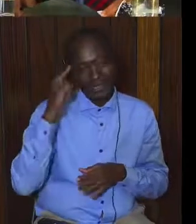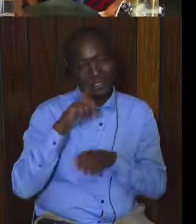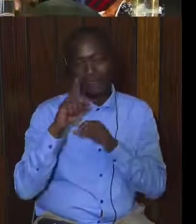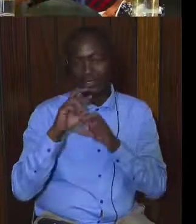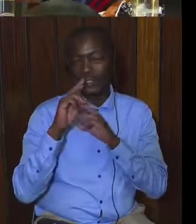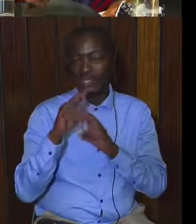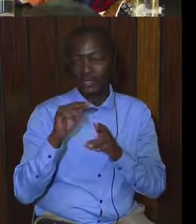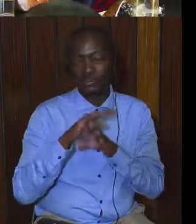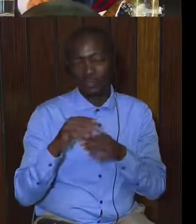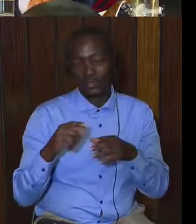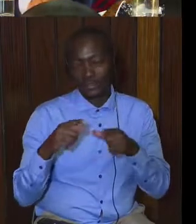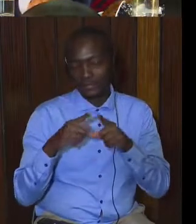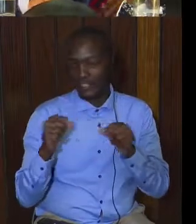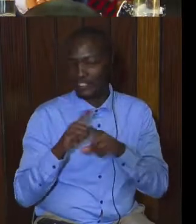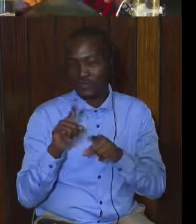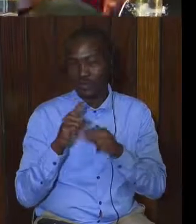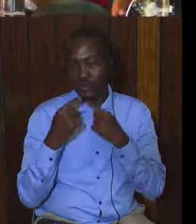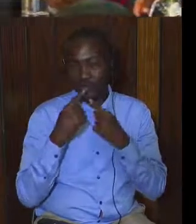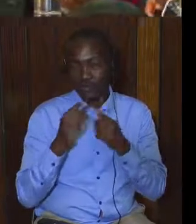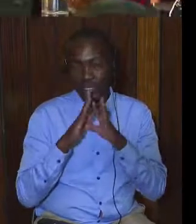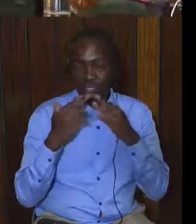concludes what we had to say. Thank you, Chair.